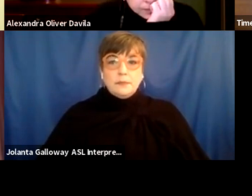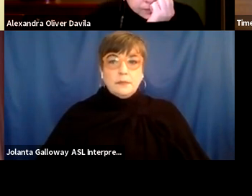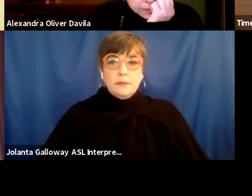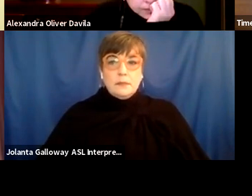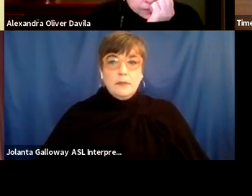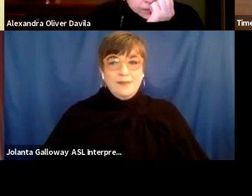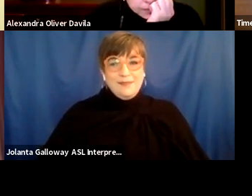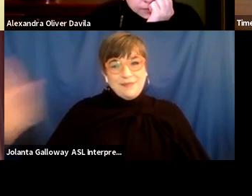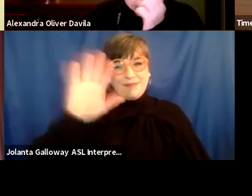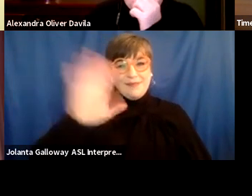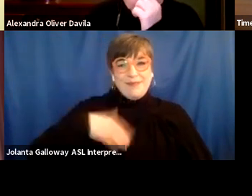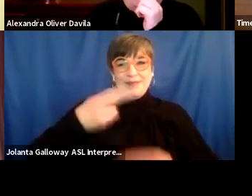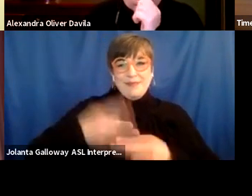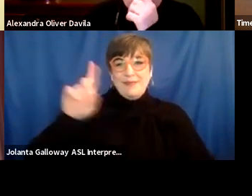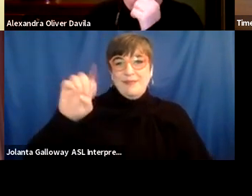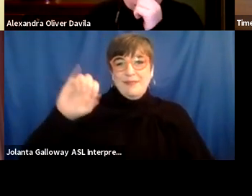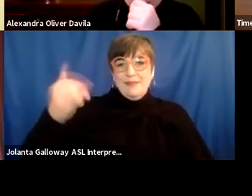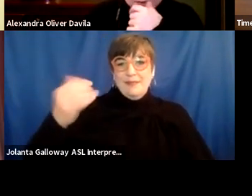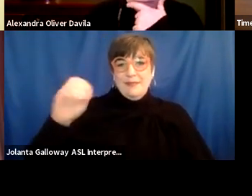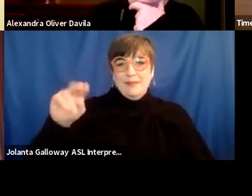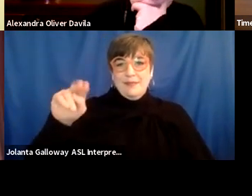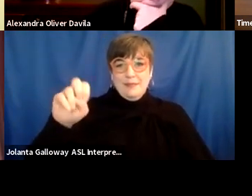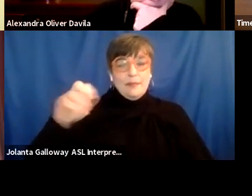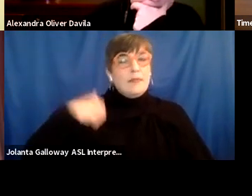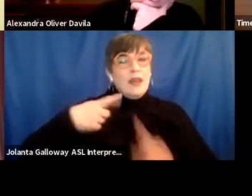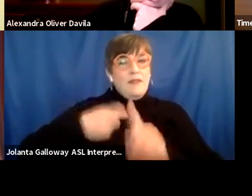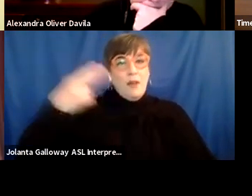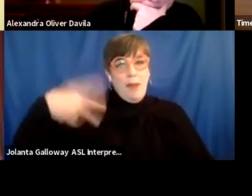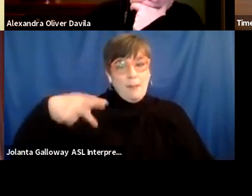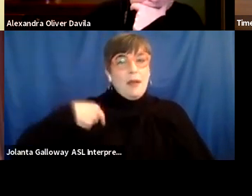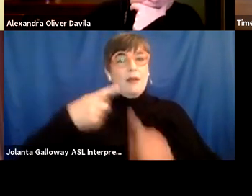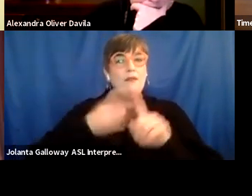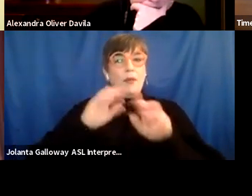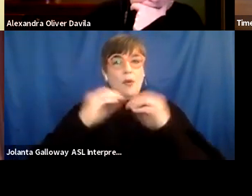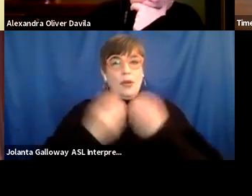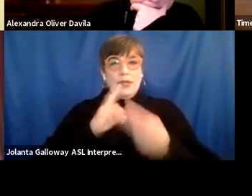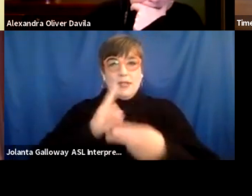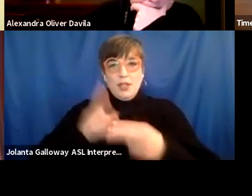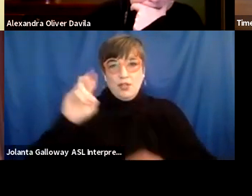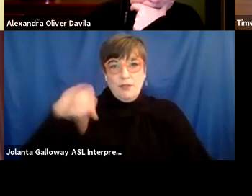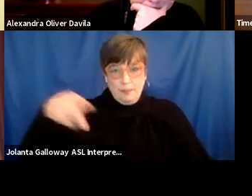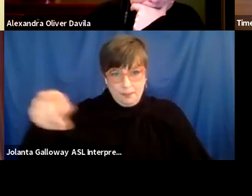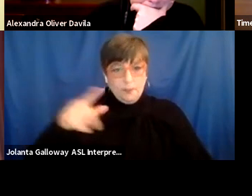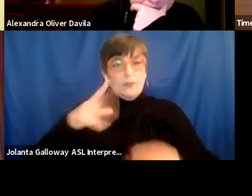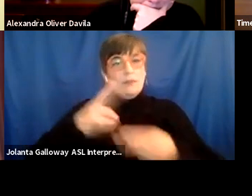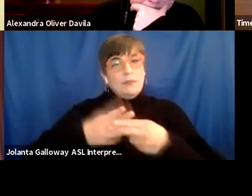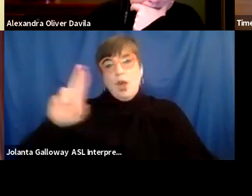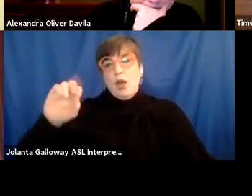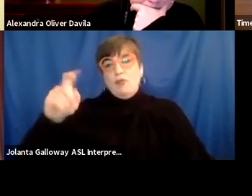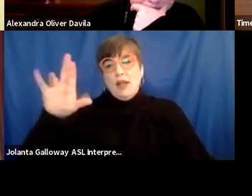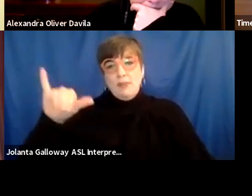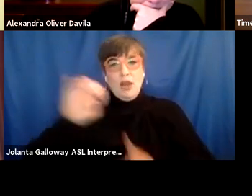Hi, my name is Dejanay. I am a resident of Hyde Park, and I am from the organization REAP, also known as Roxbury